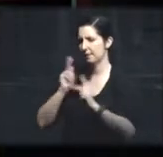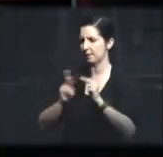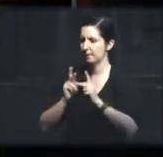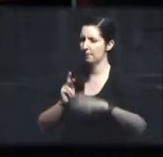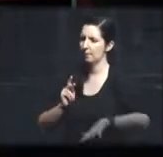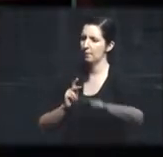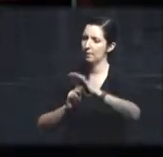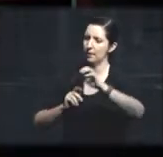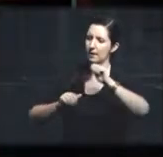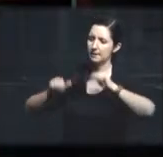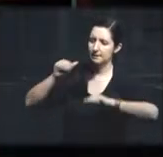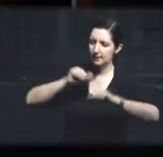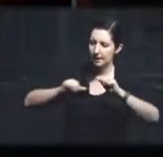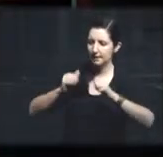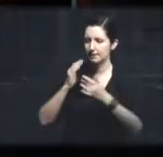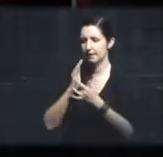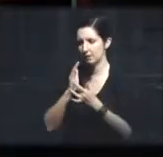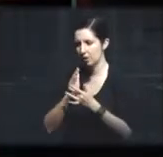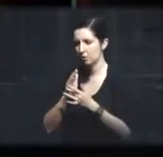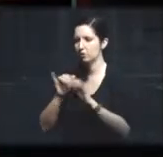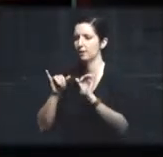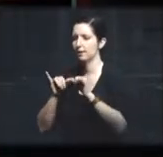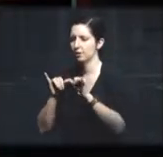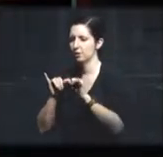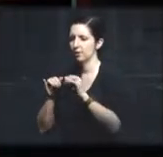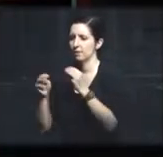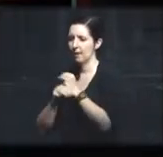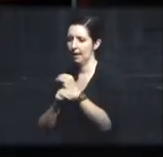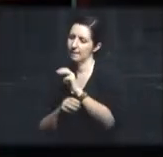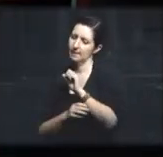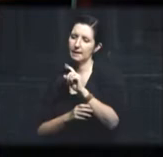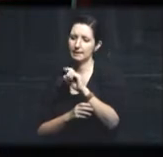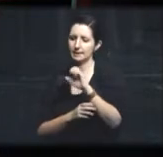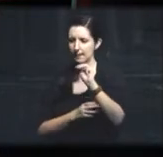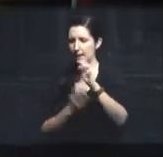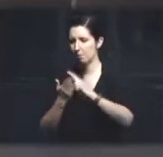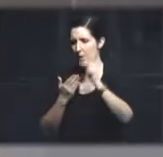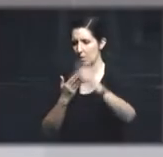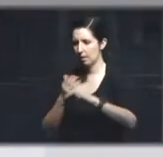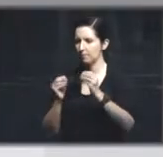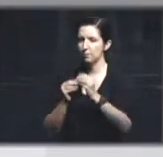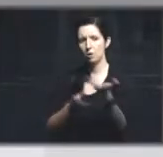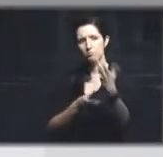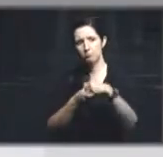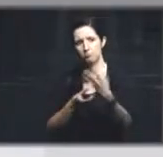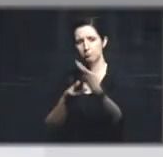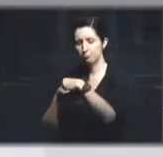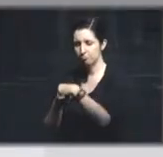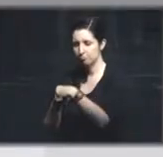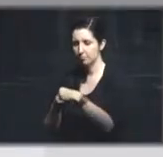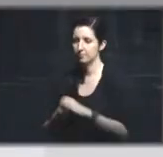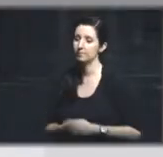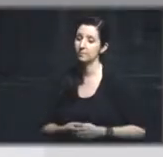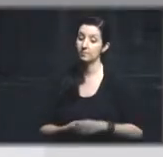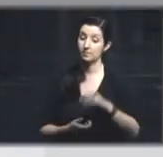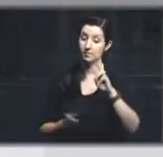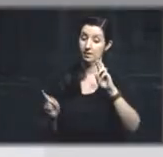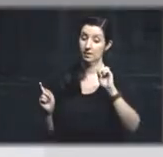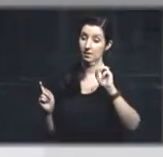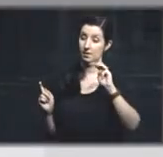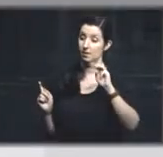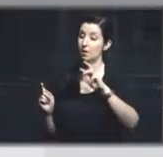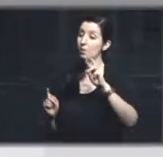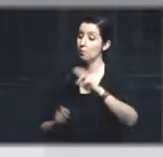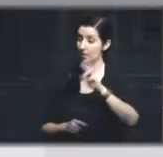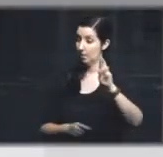science, technology, engineering, math programs. The Rampart Range campus auto door